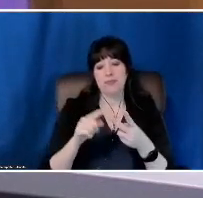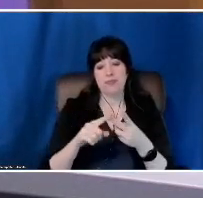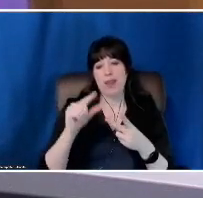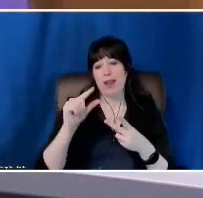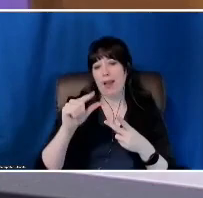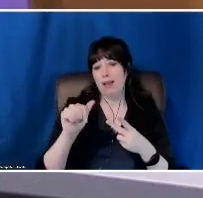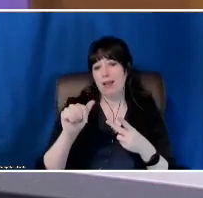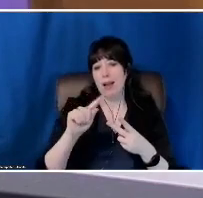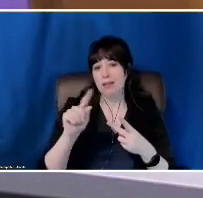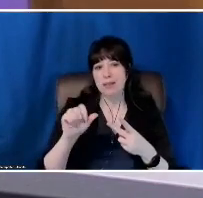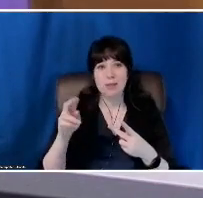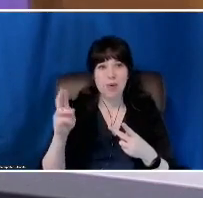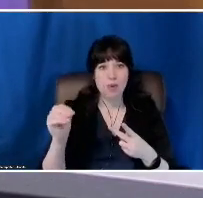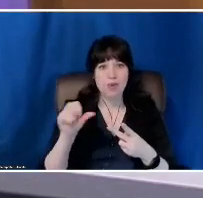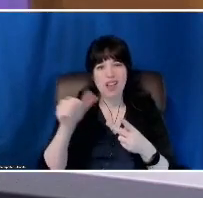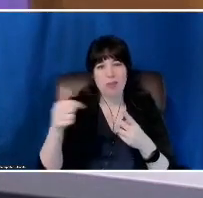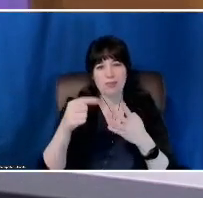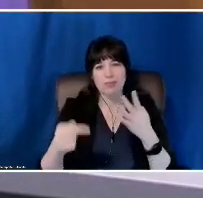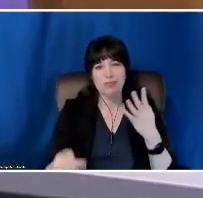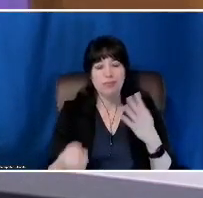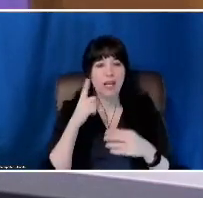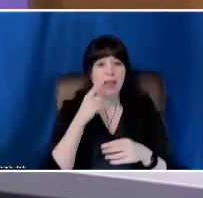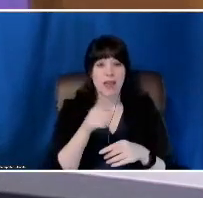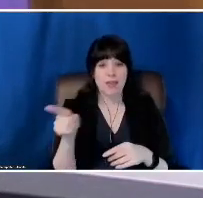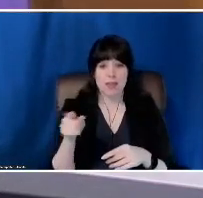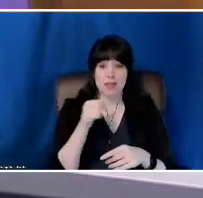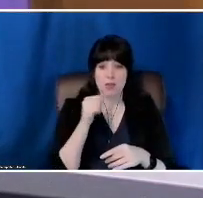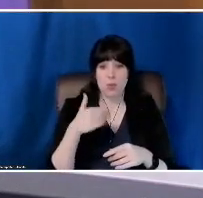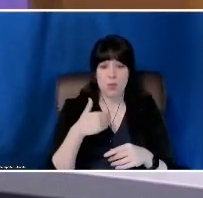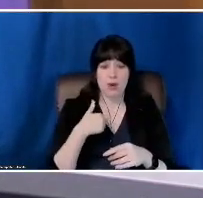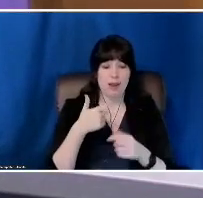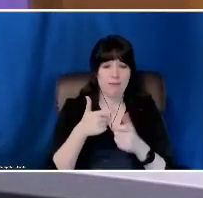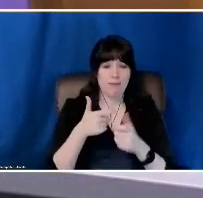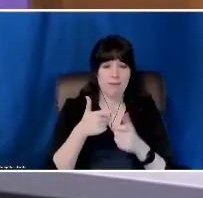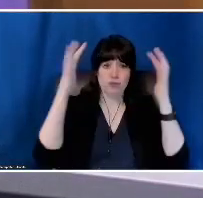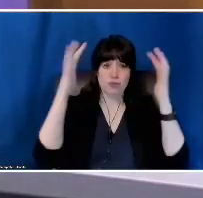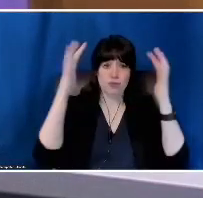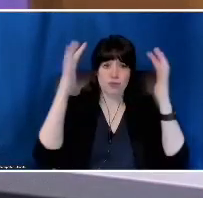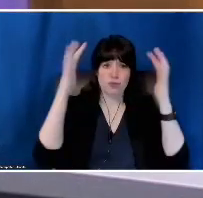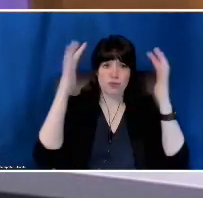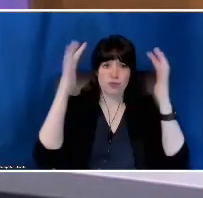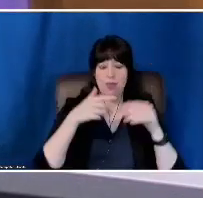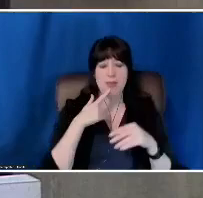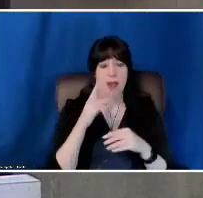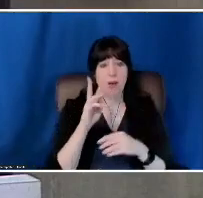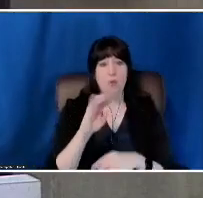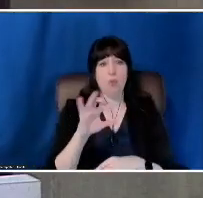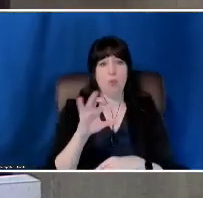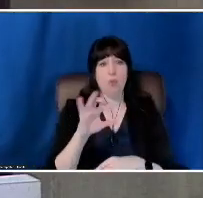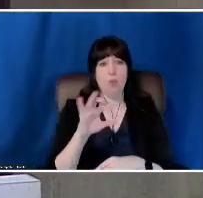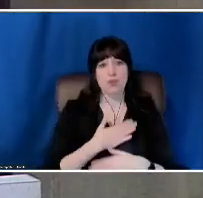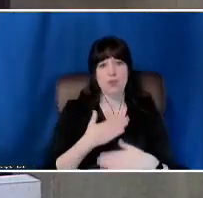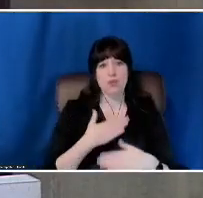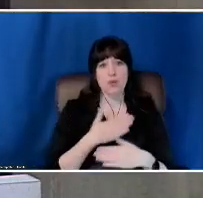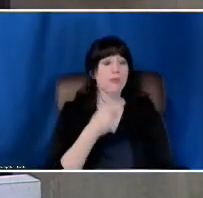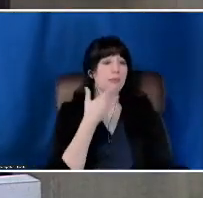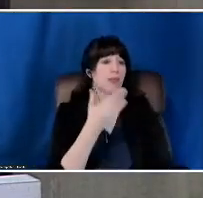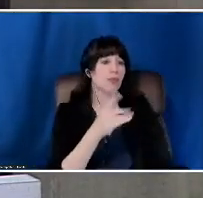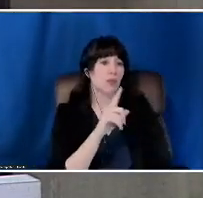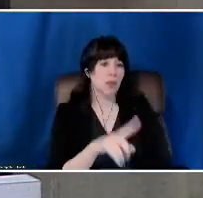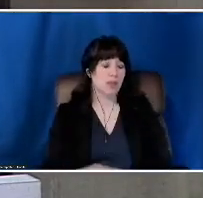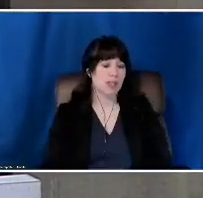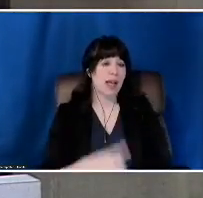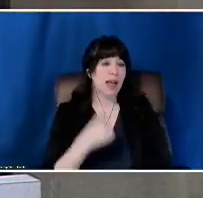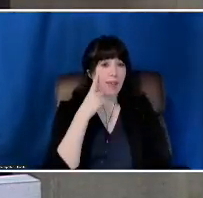where they don't have the lush tree canopy that Ward 7 enjoys. It's a really good question. I think one of